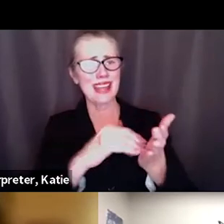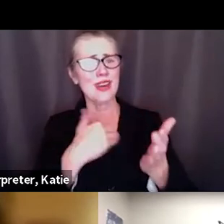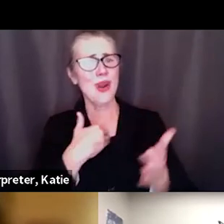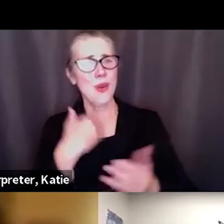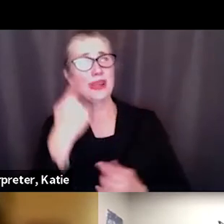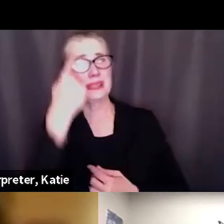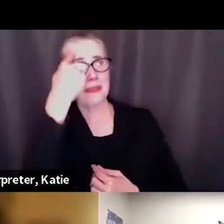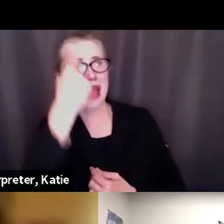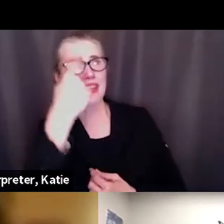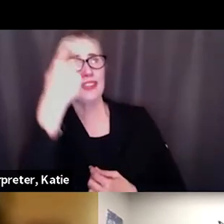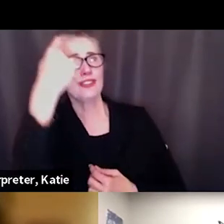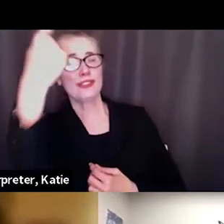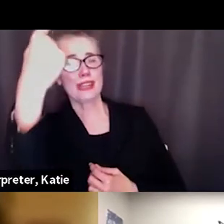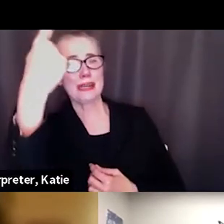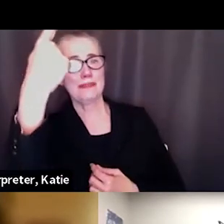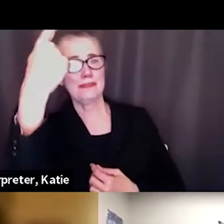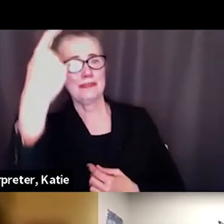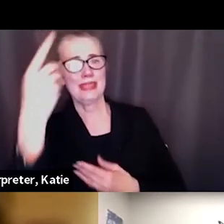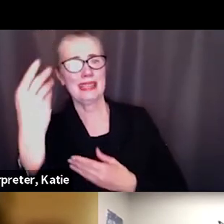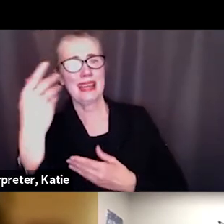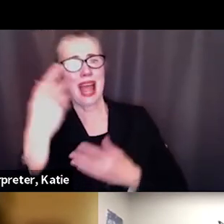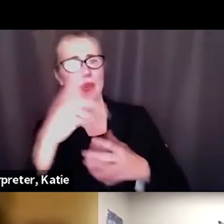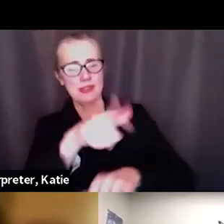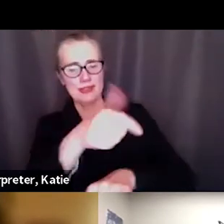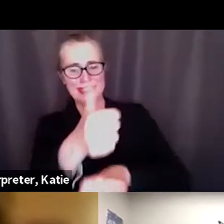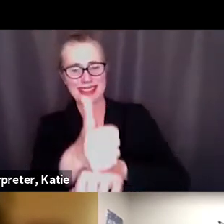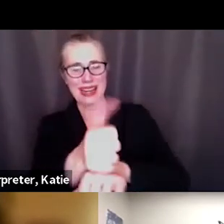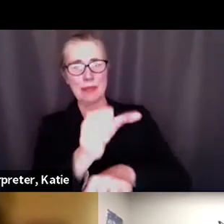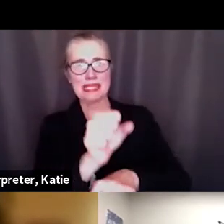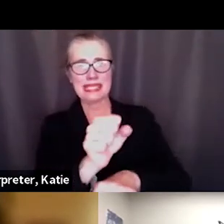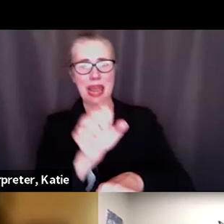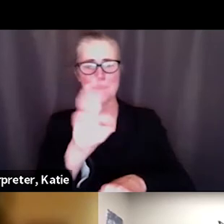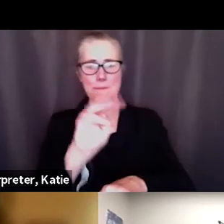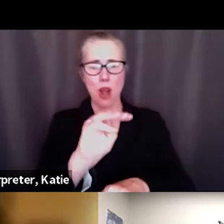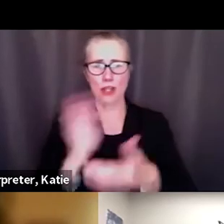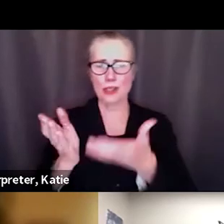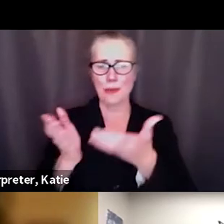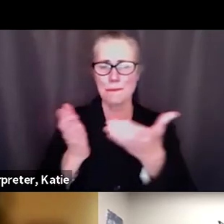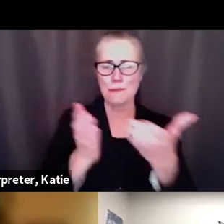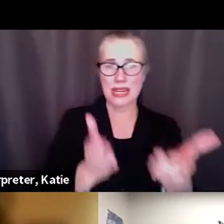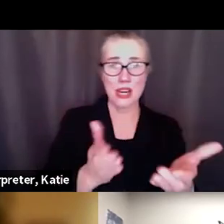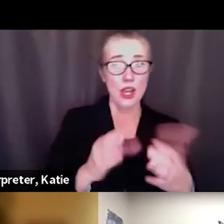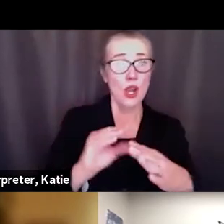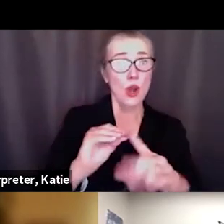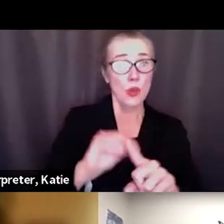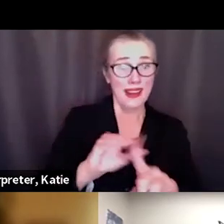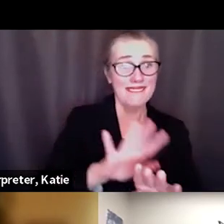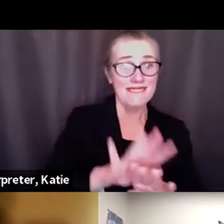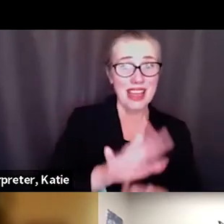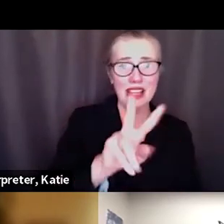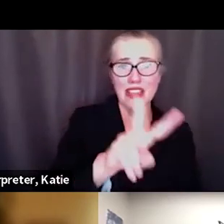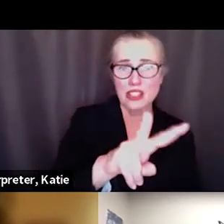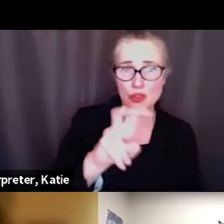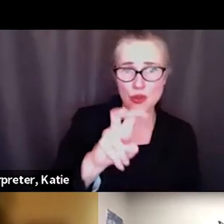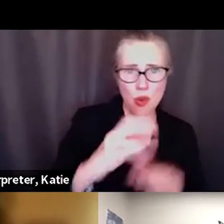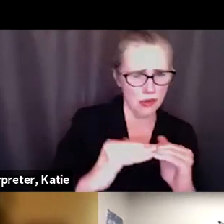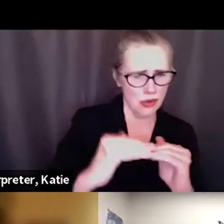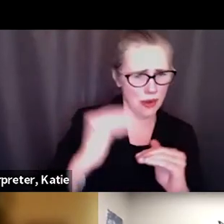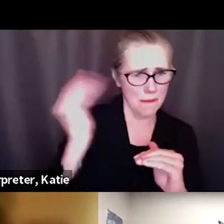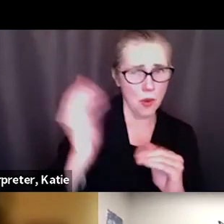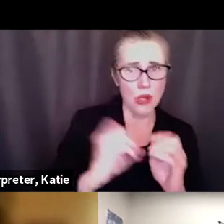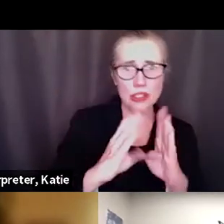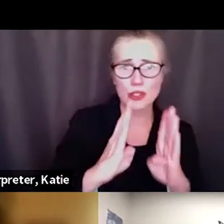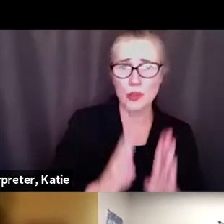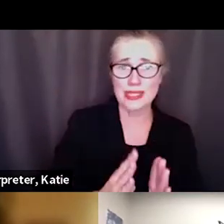only will it impact 200 or so our students who are participating in the health career academy this wellness